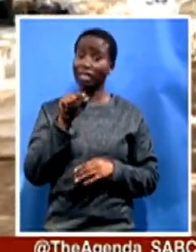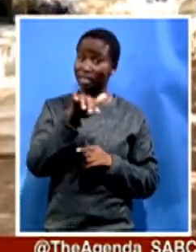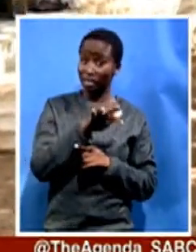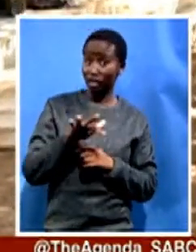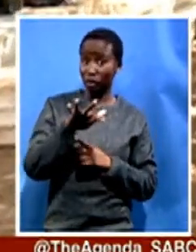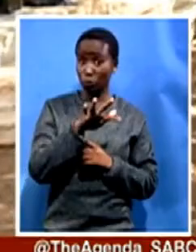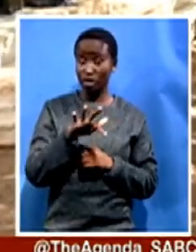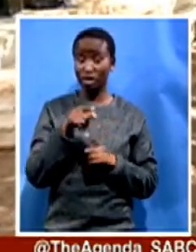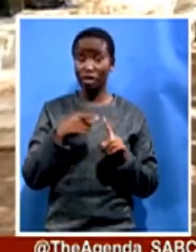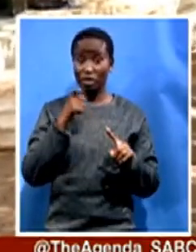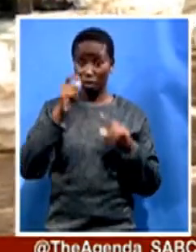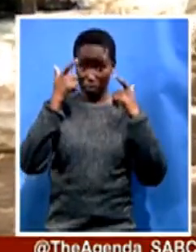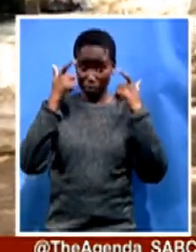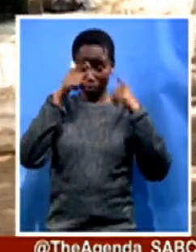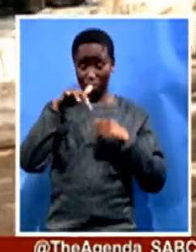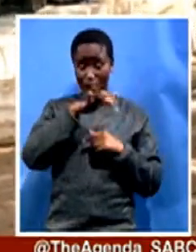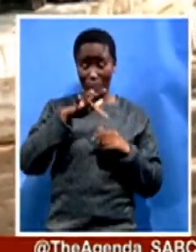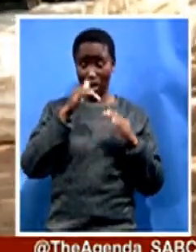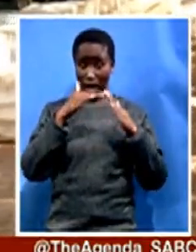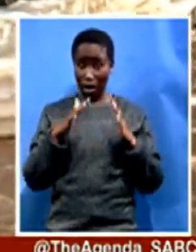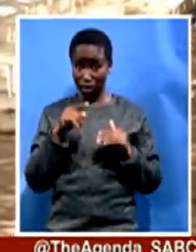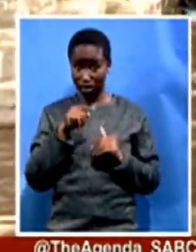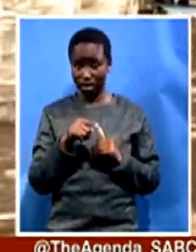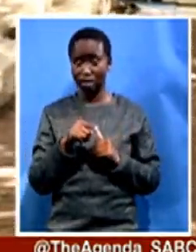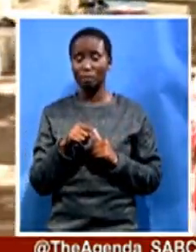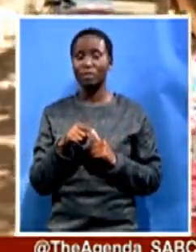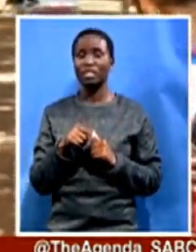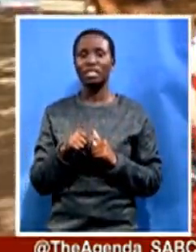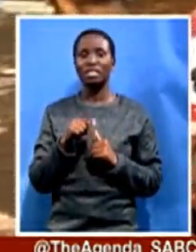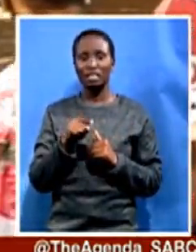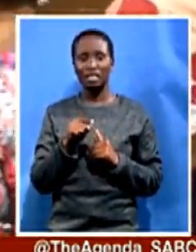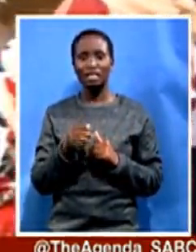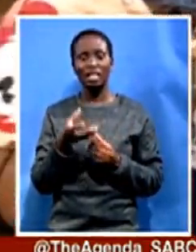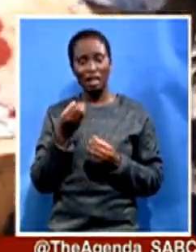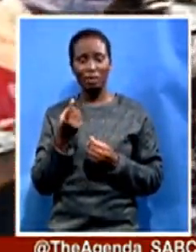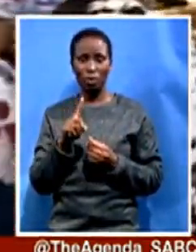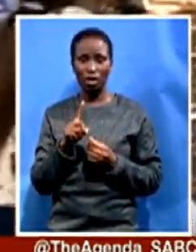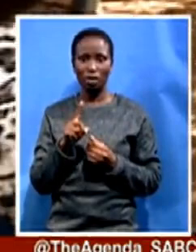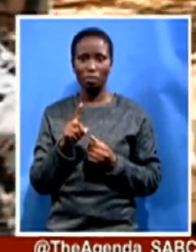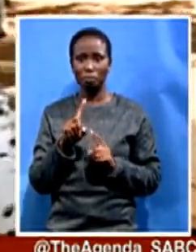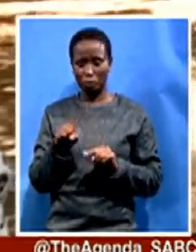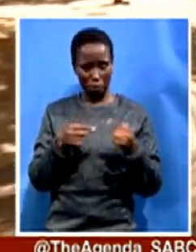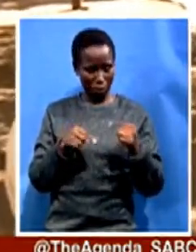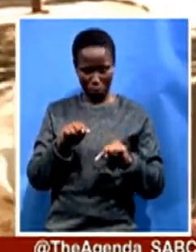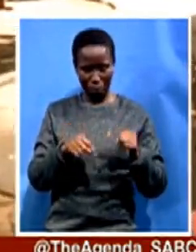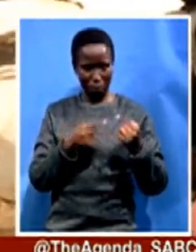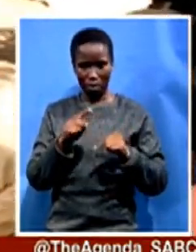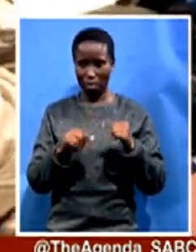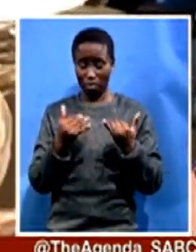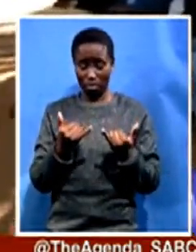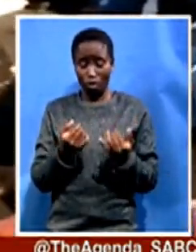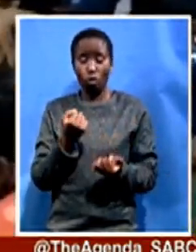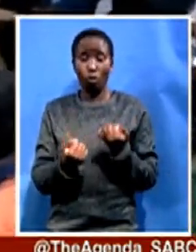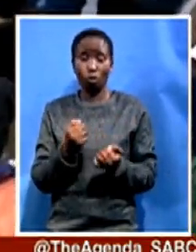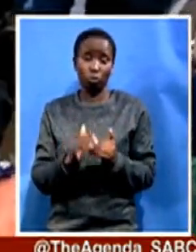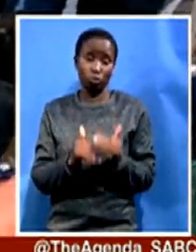say, is that of volatility with these court processes now beginning to emerge as